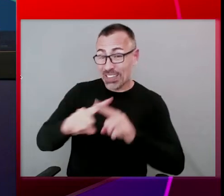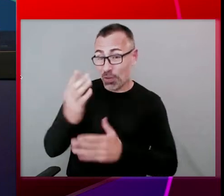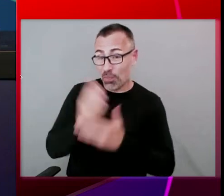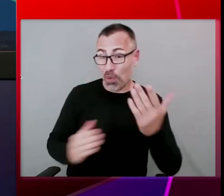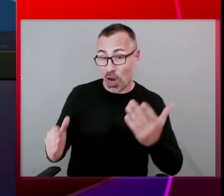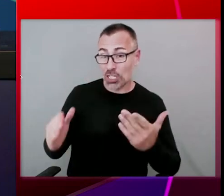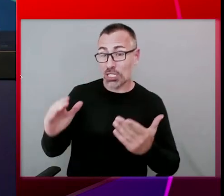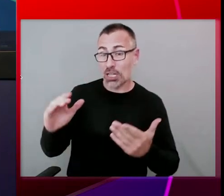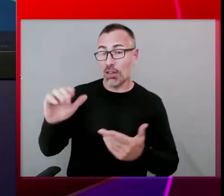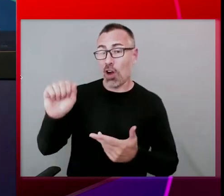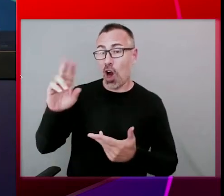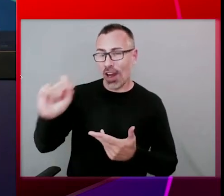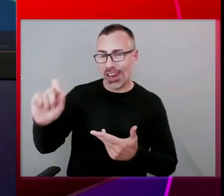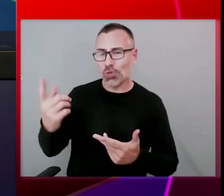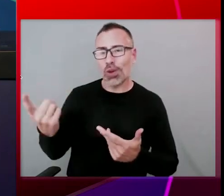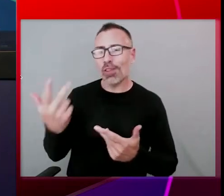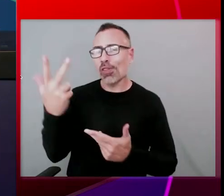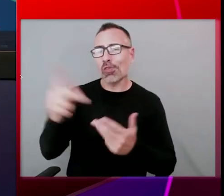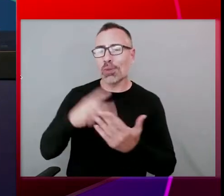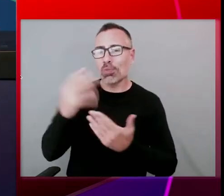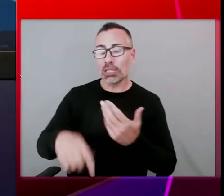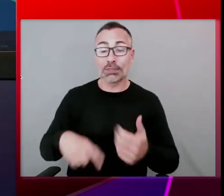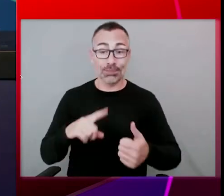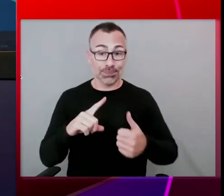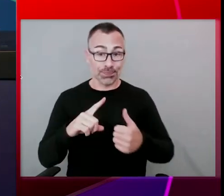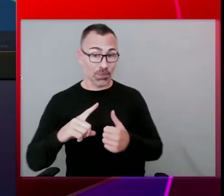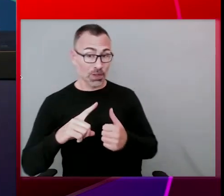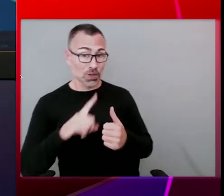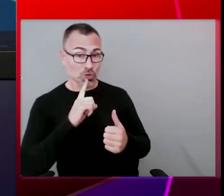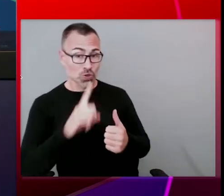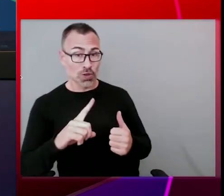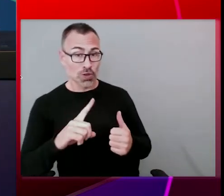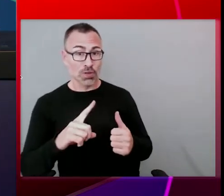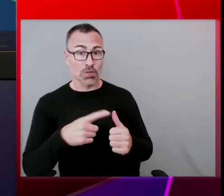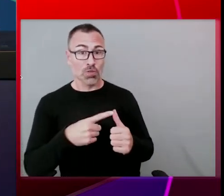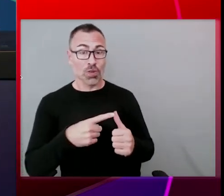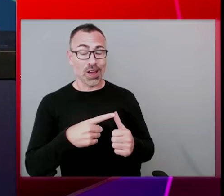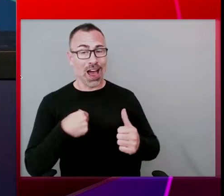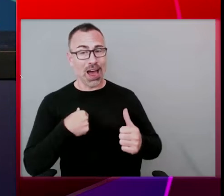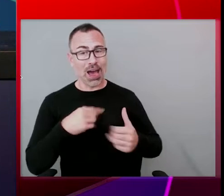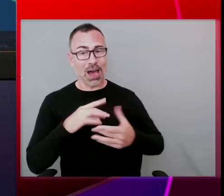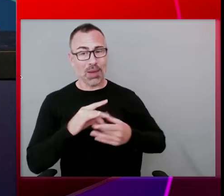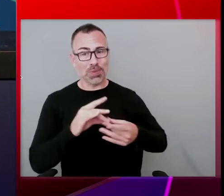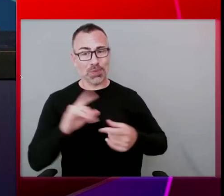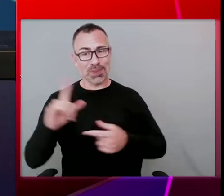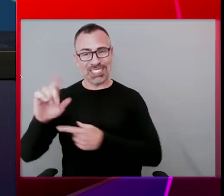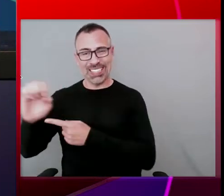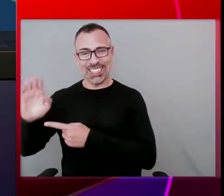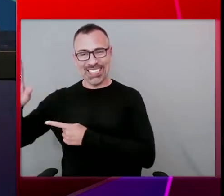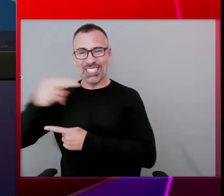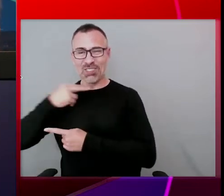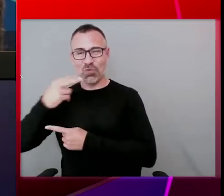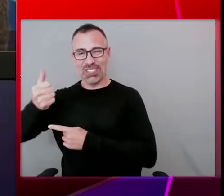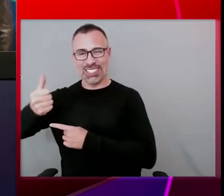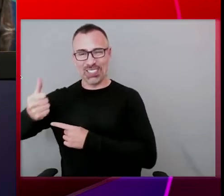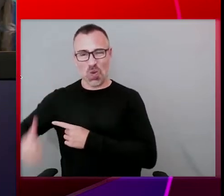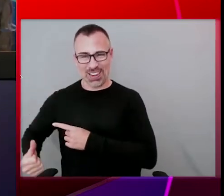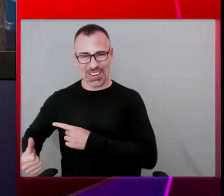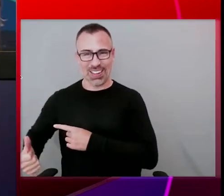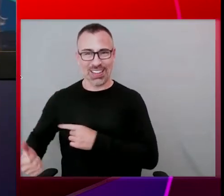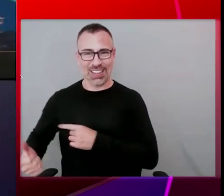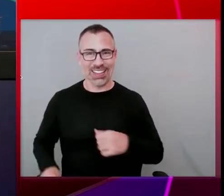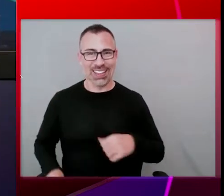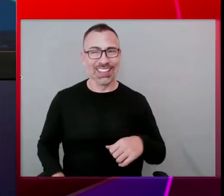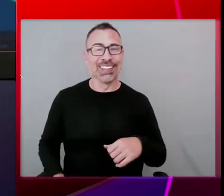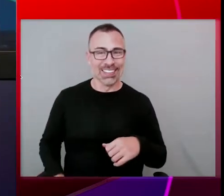those different projects? Sure. So we've got, and I'm speaking because Lee's slowly losing his voice here, but he's been chip very in busy any point. on the